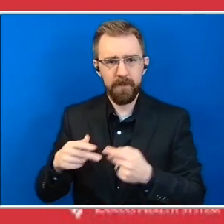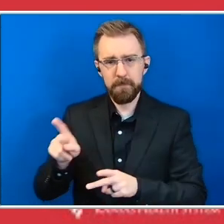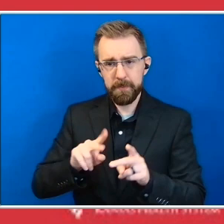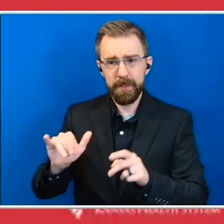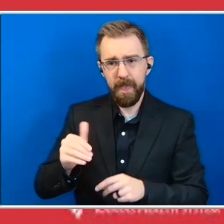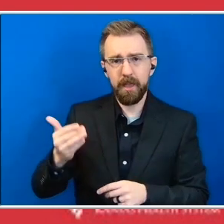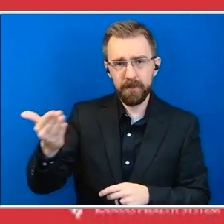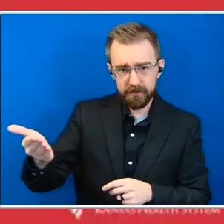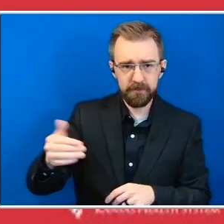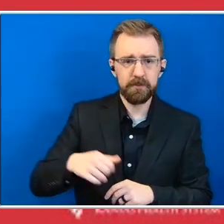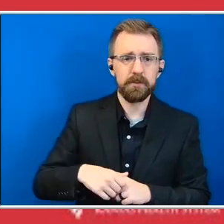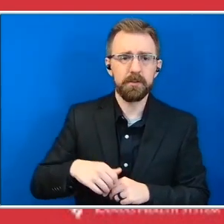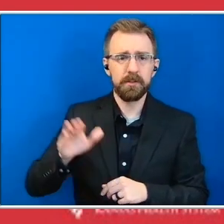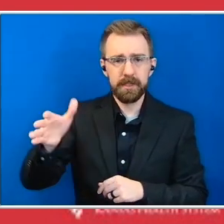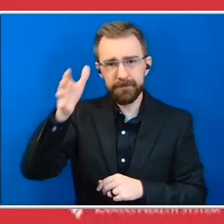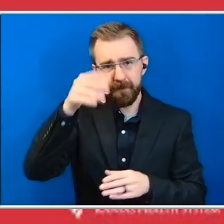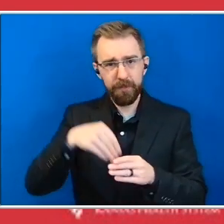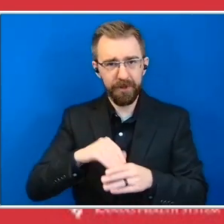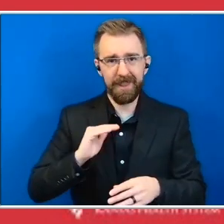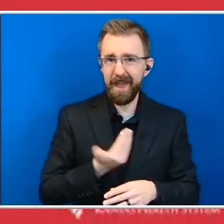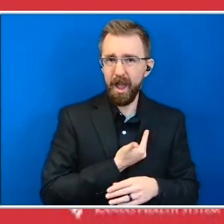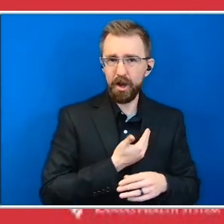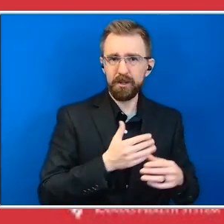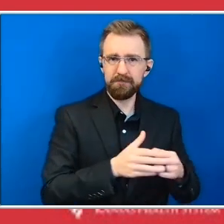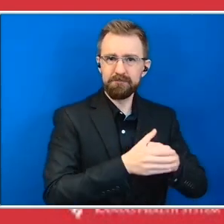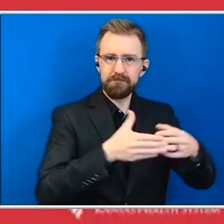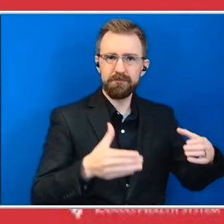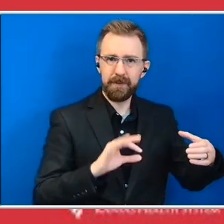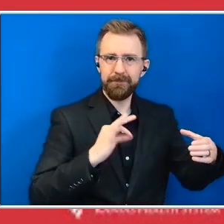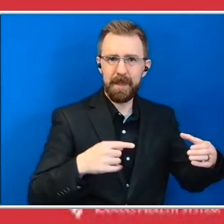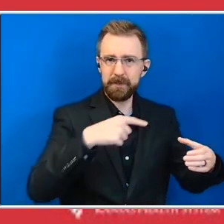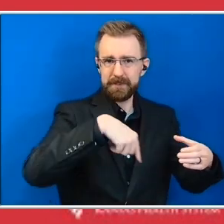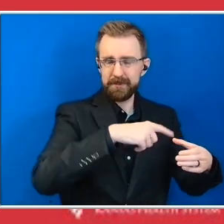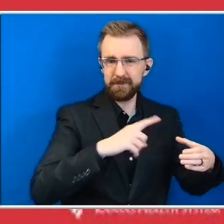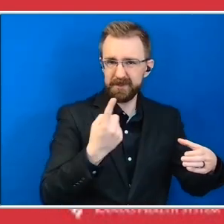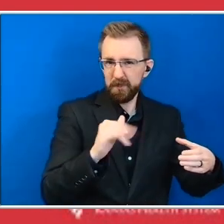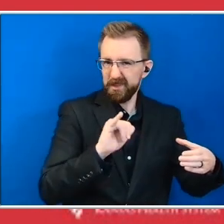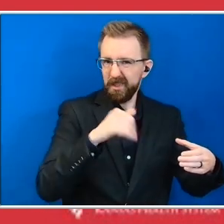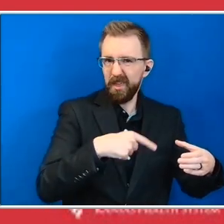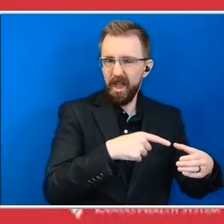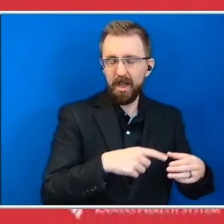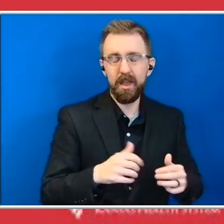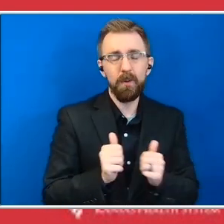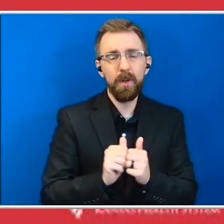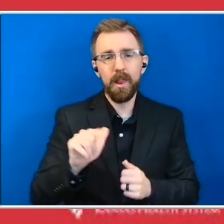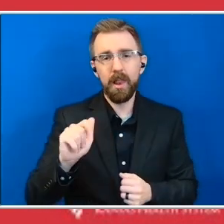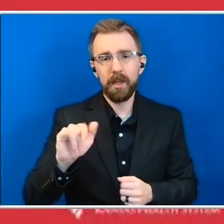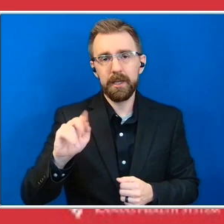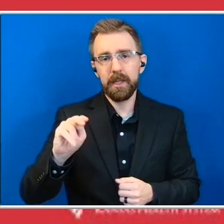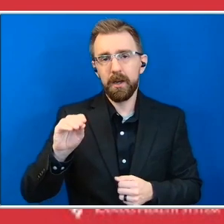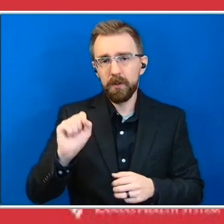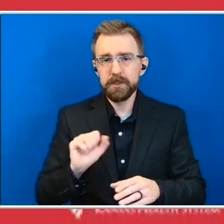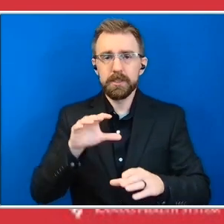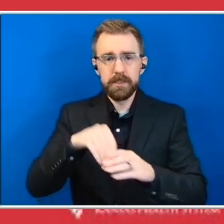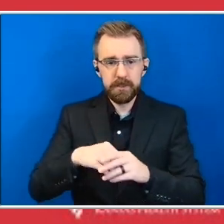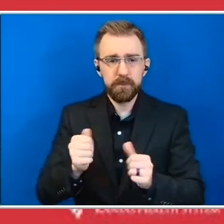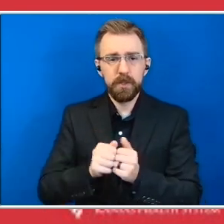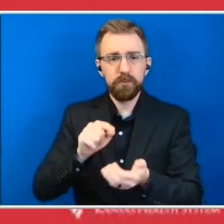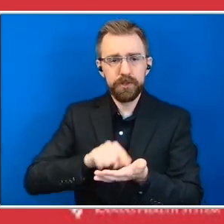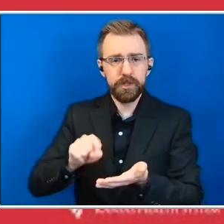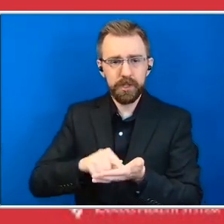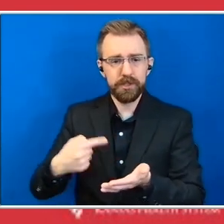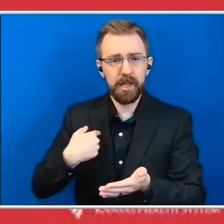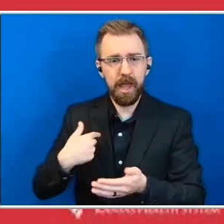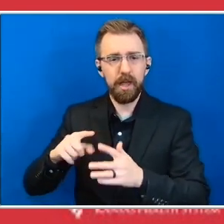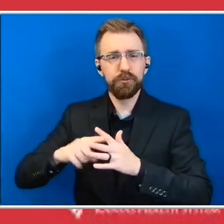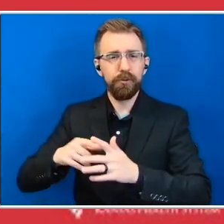father in our extended families. In terms of Latinos participating in research, Jaime started to touch upon some